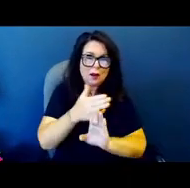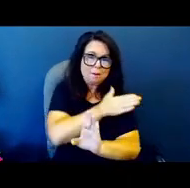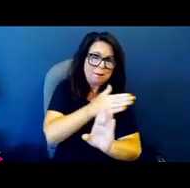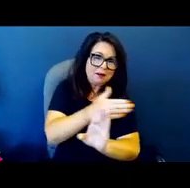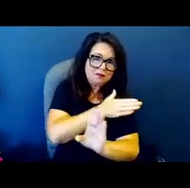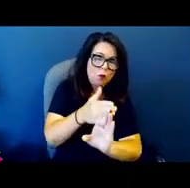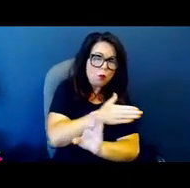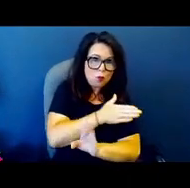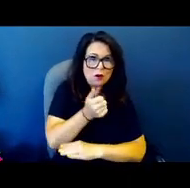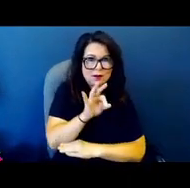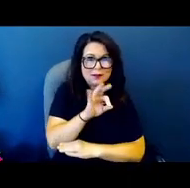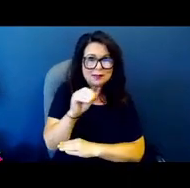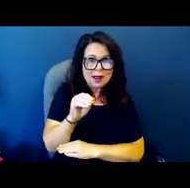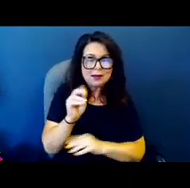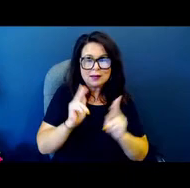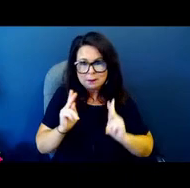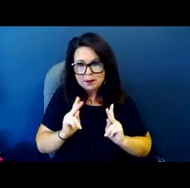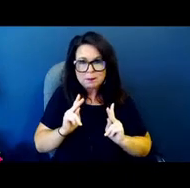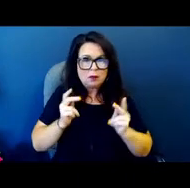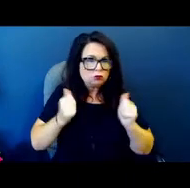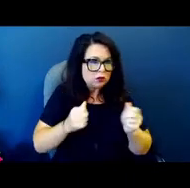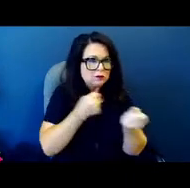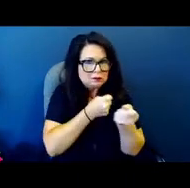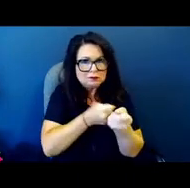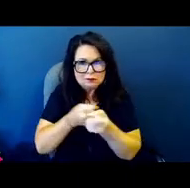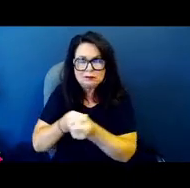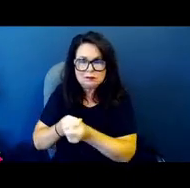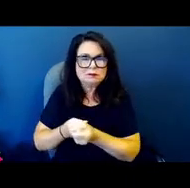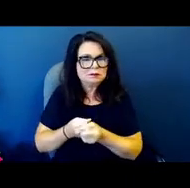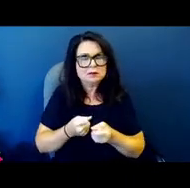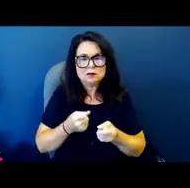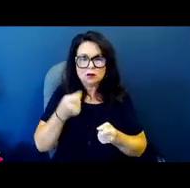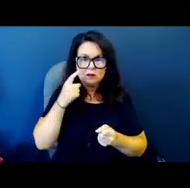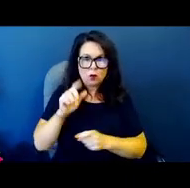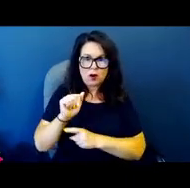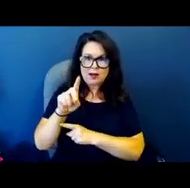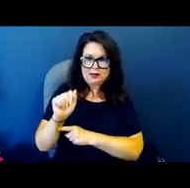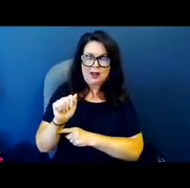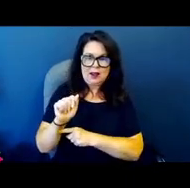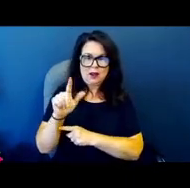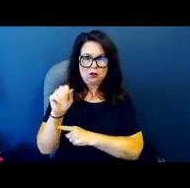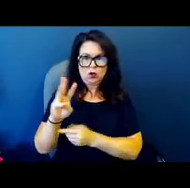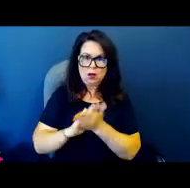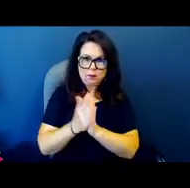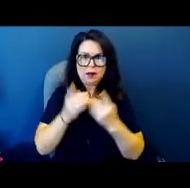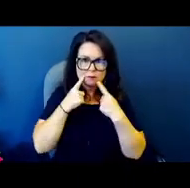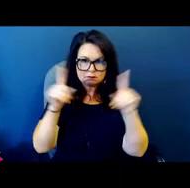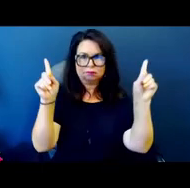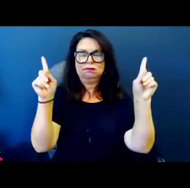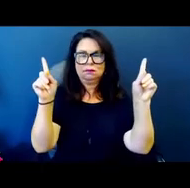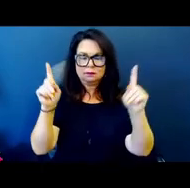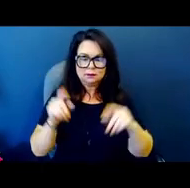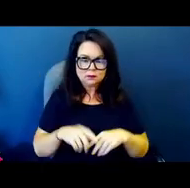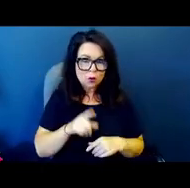it become a reality. So I've lived my whole life with, you